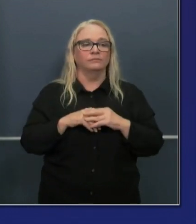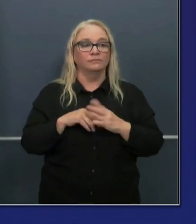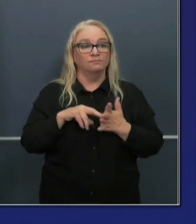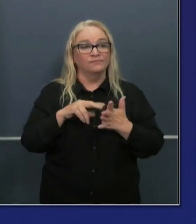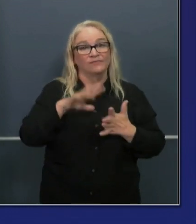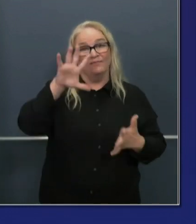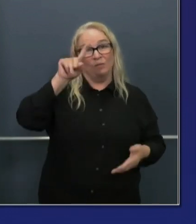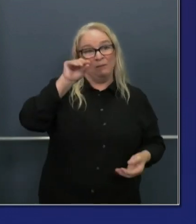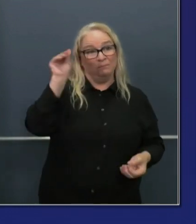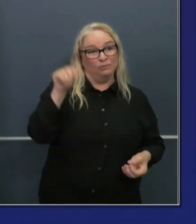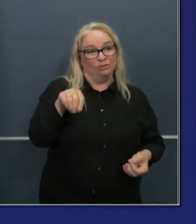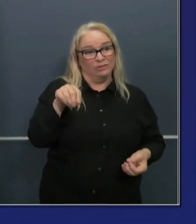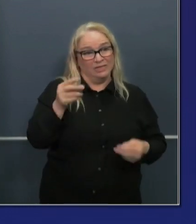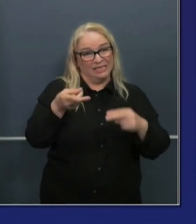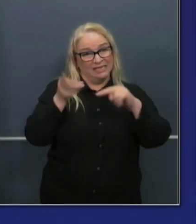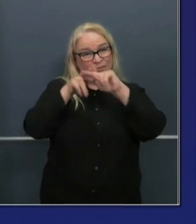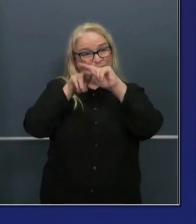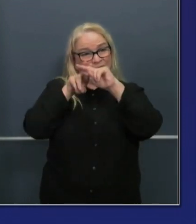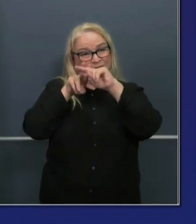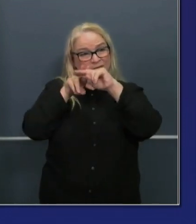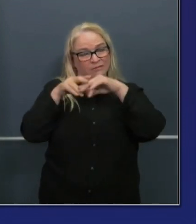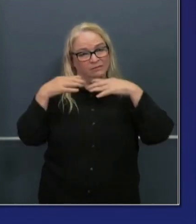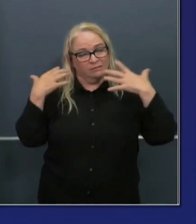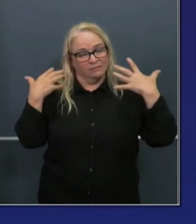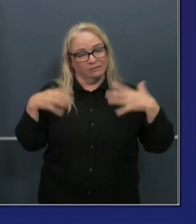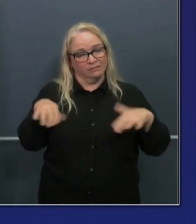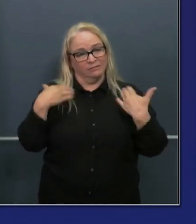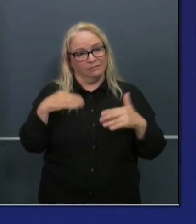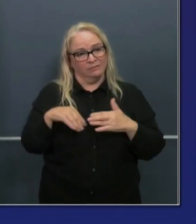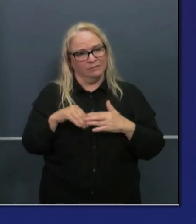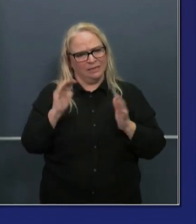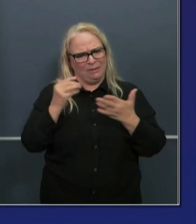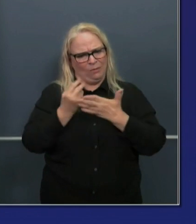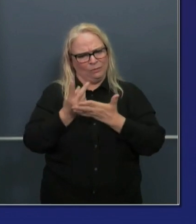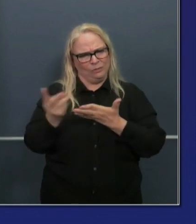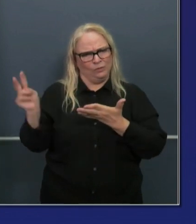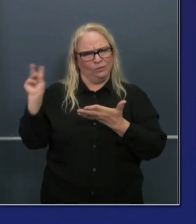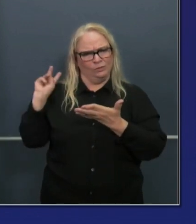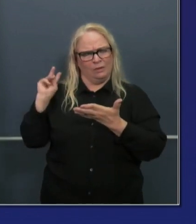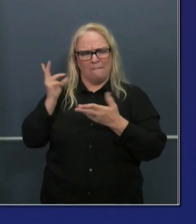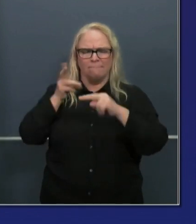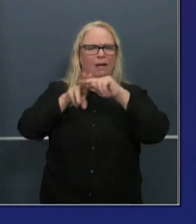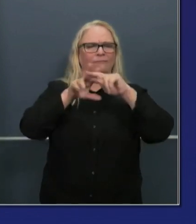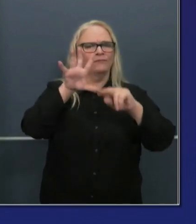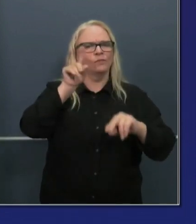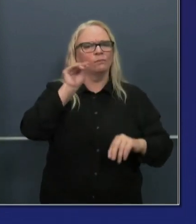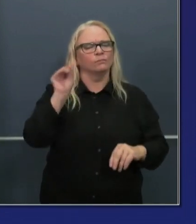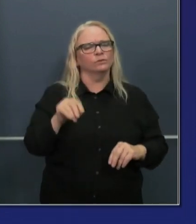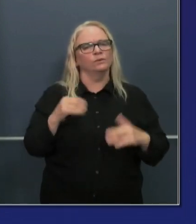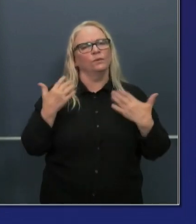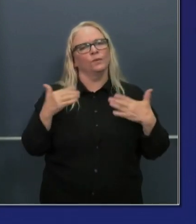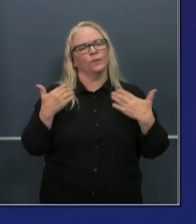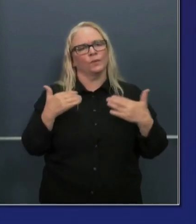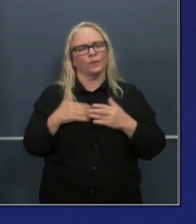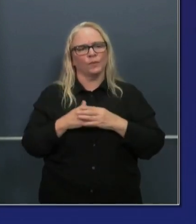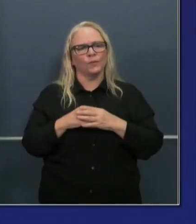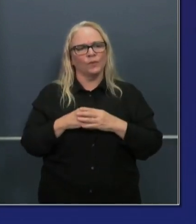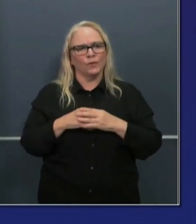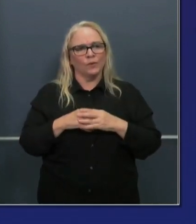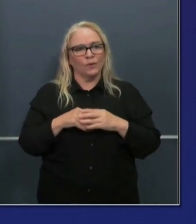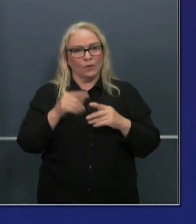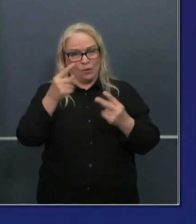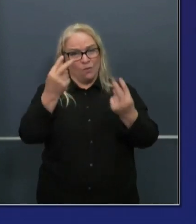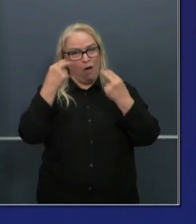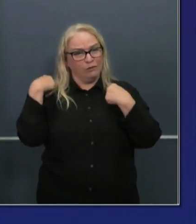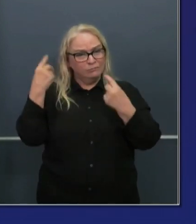increase from where we were just 2 weeks ago. Again, if you've been following these presentations, it was in the